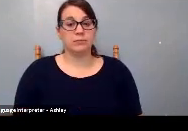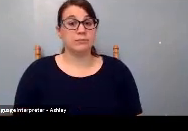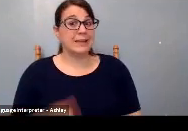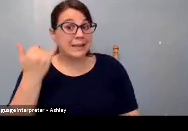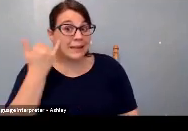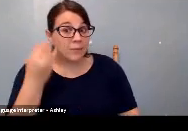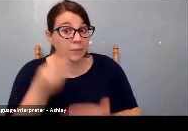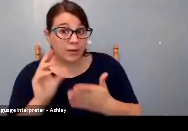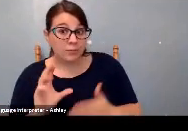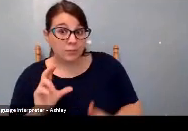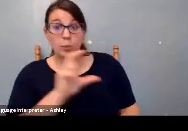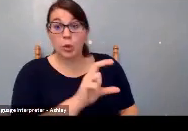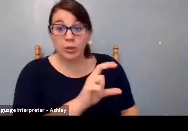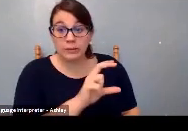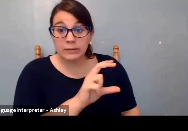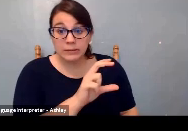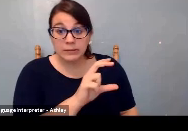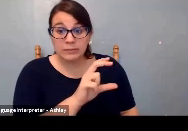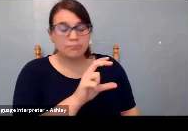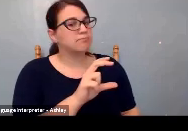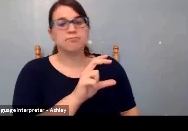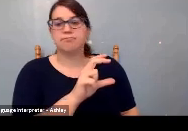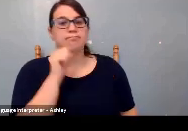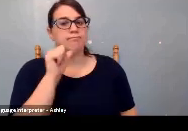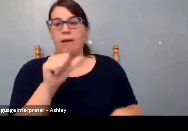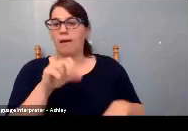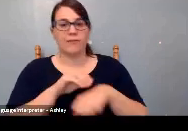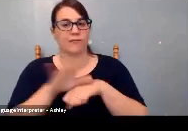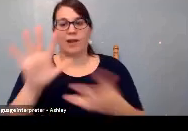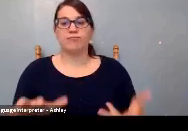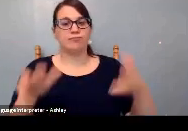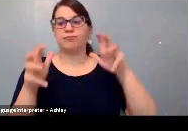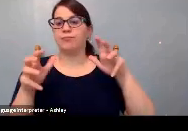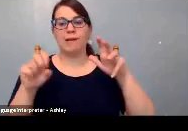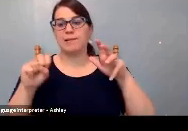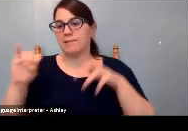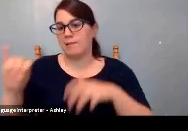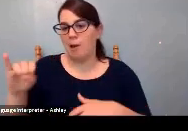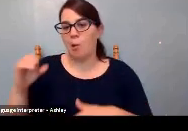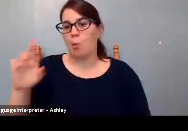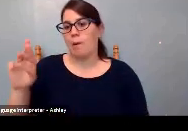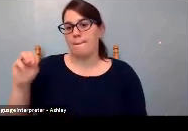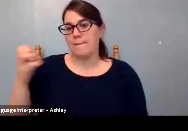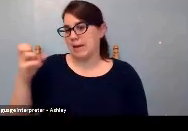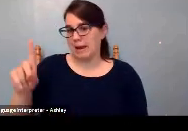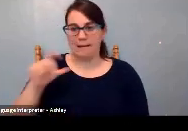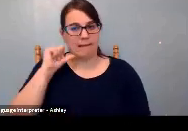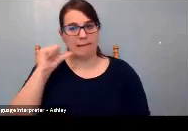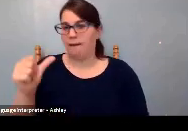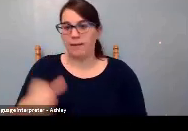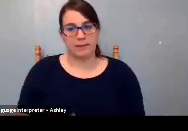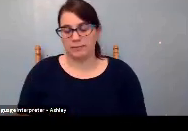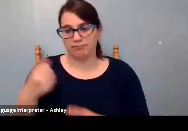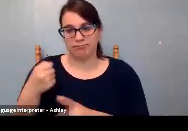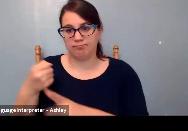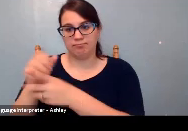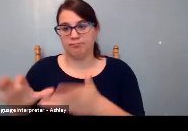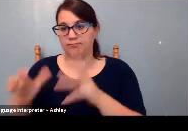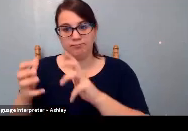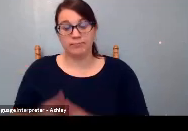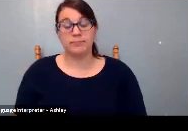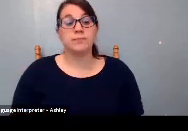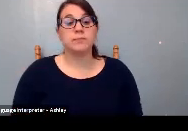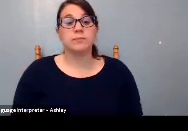does not affect eligibility for benefit programs such as SSI and Medicaid. Now, the ABLE Act also gave